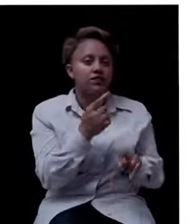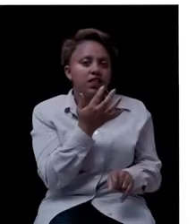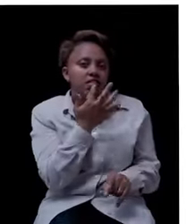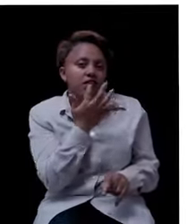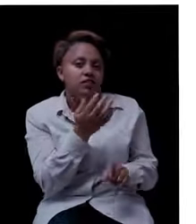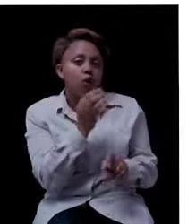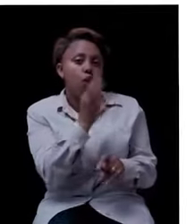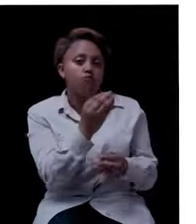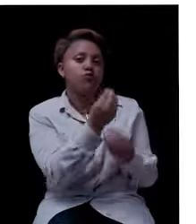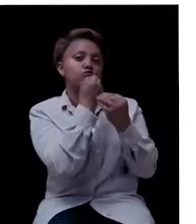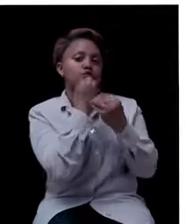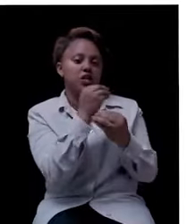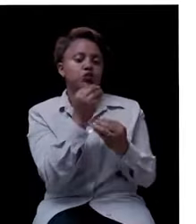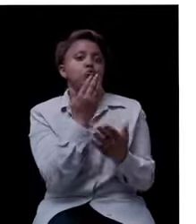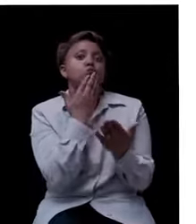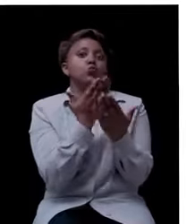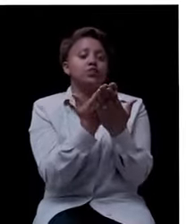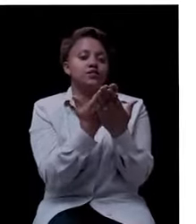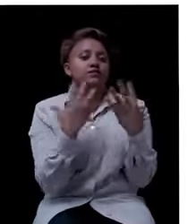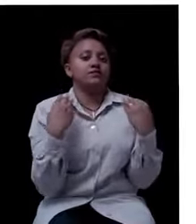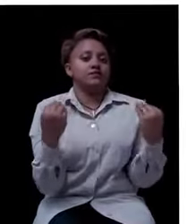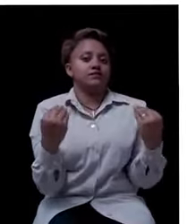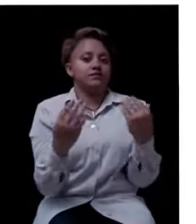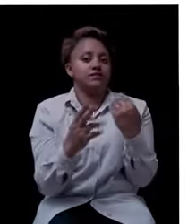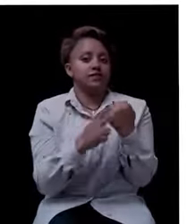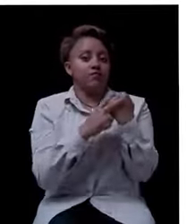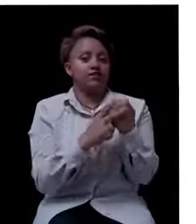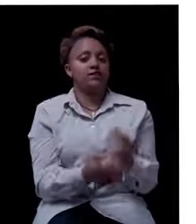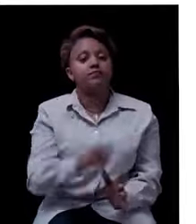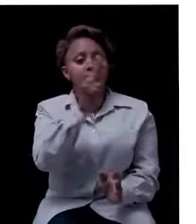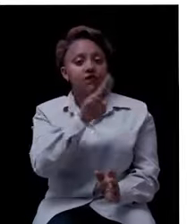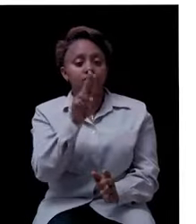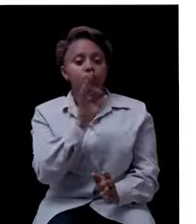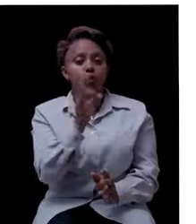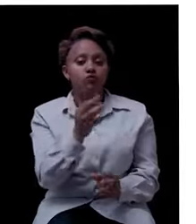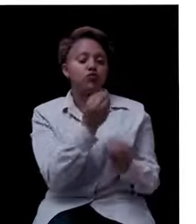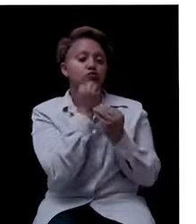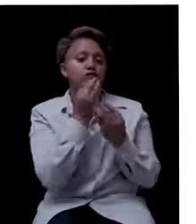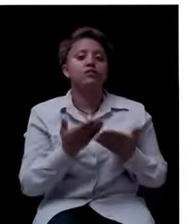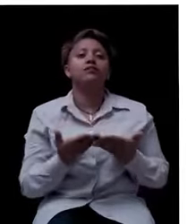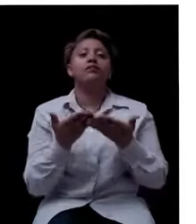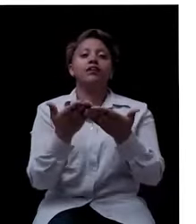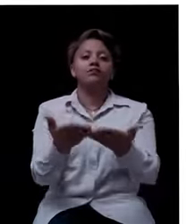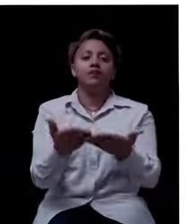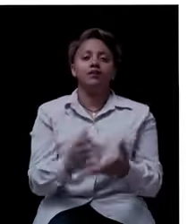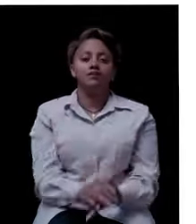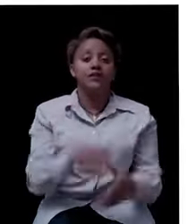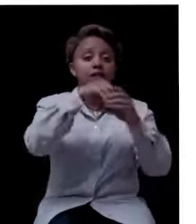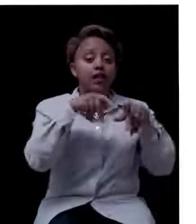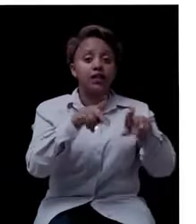In agriculture, nanotechnology has significant role to improve the nourishment, preservation,